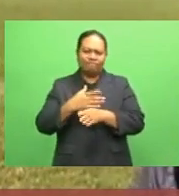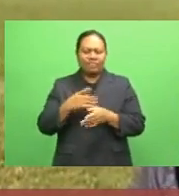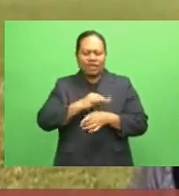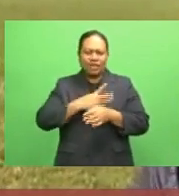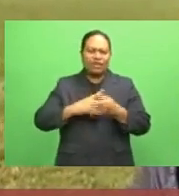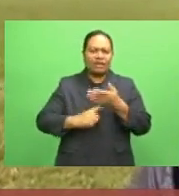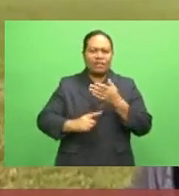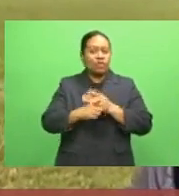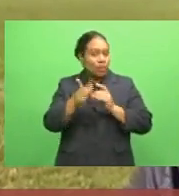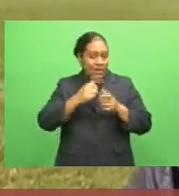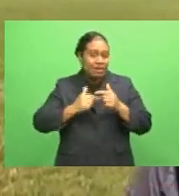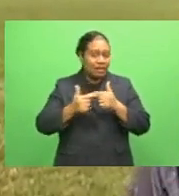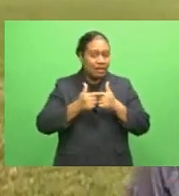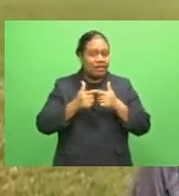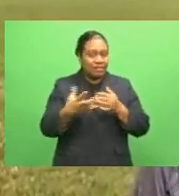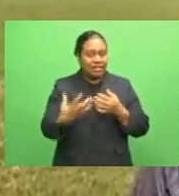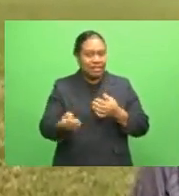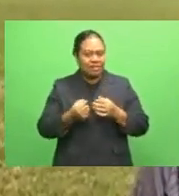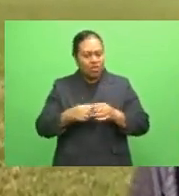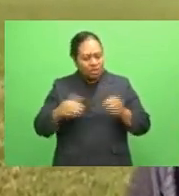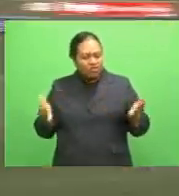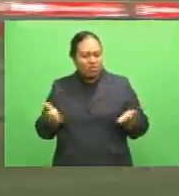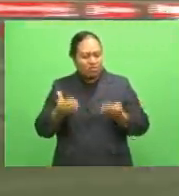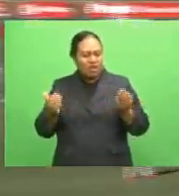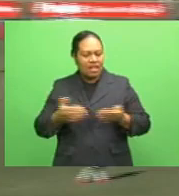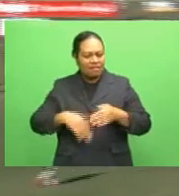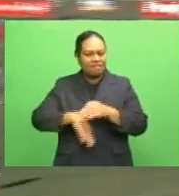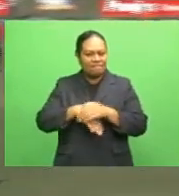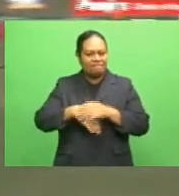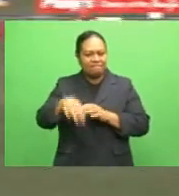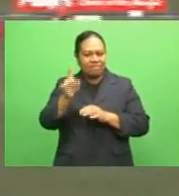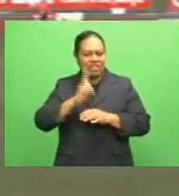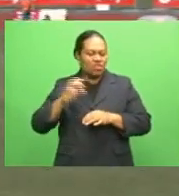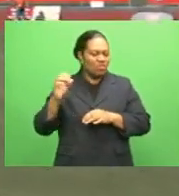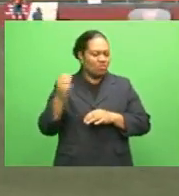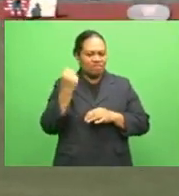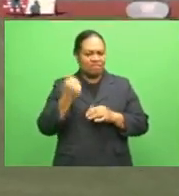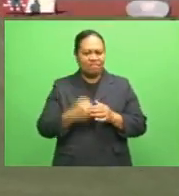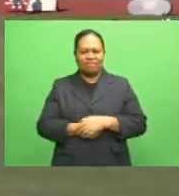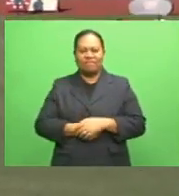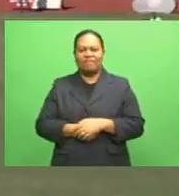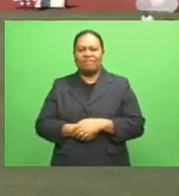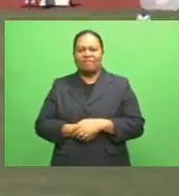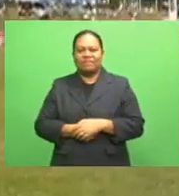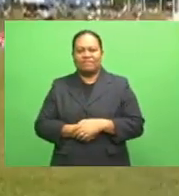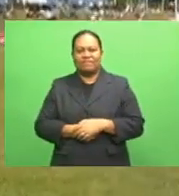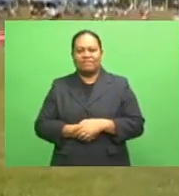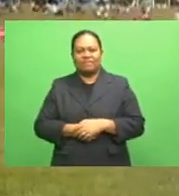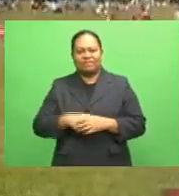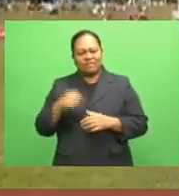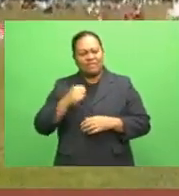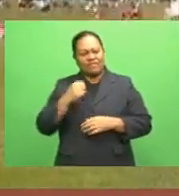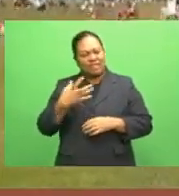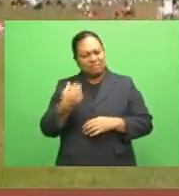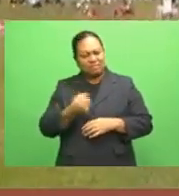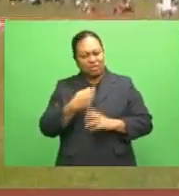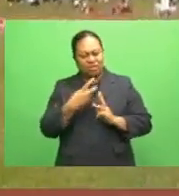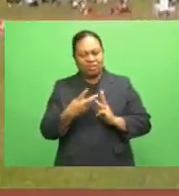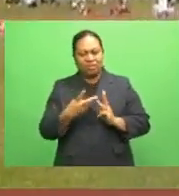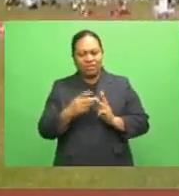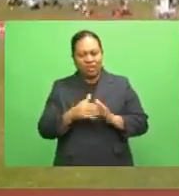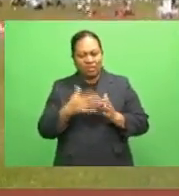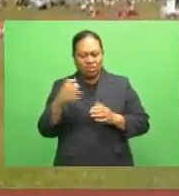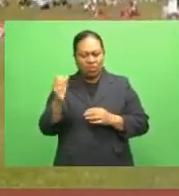said whatever level is going to come in, you know, we're going to play football today and win the crowd. We came here to get 3 points out of this game, but